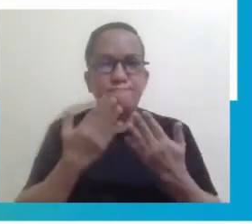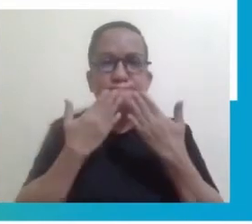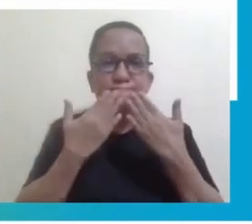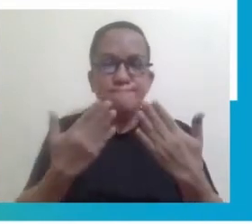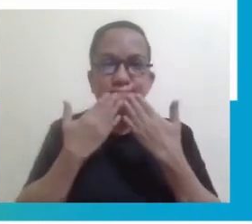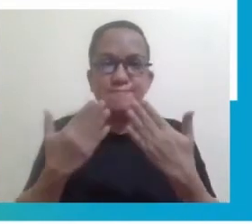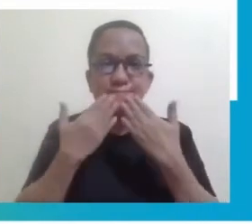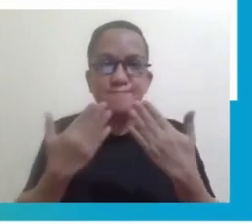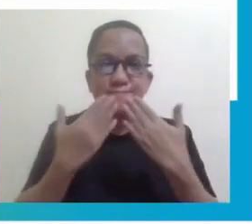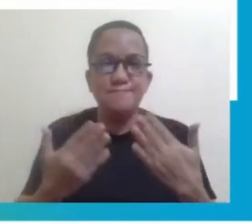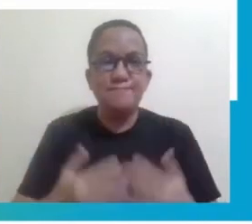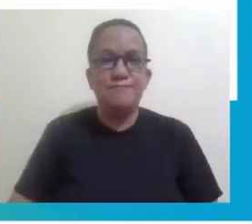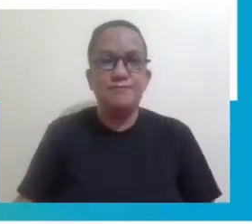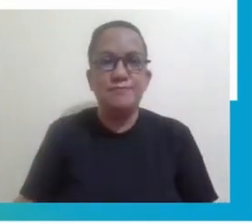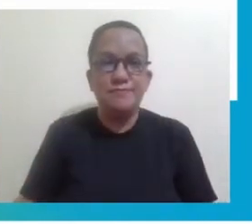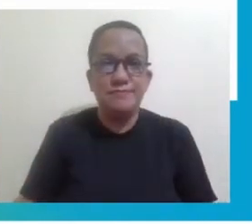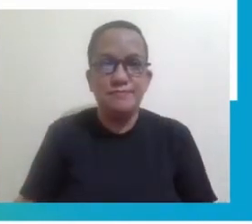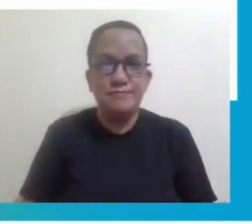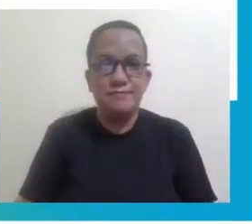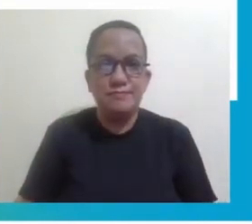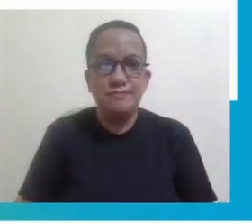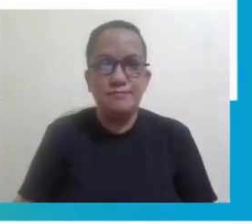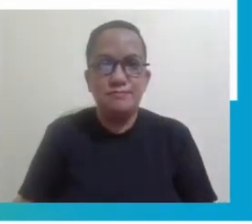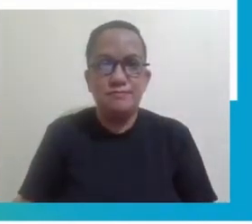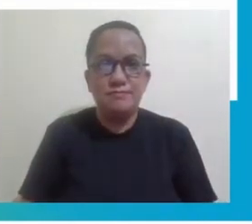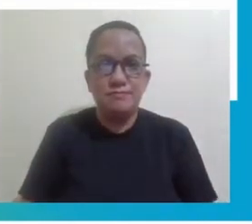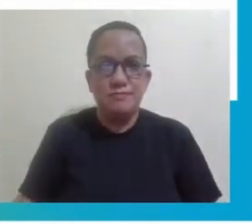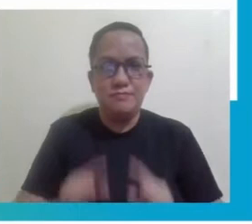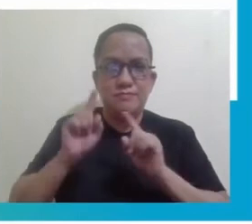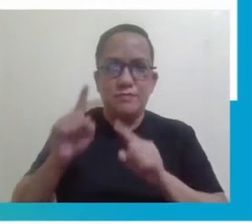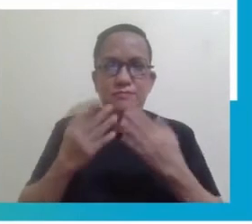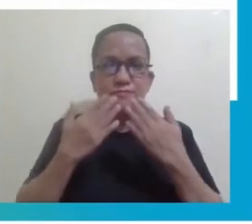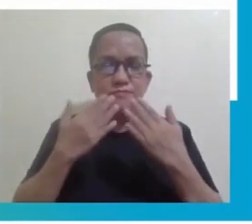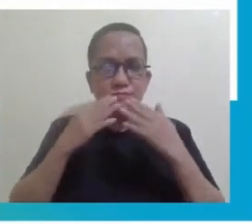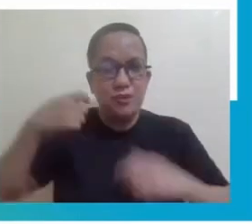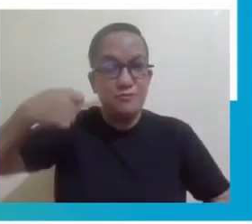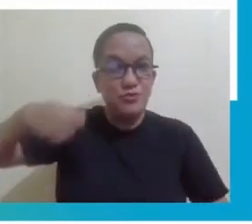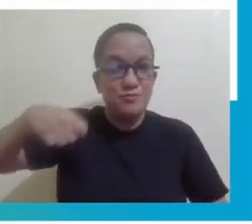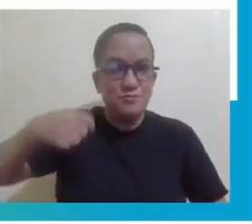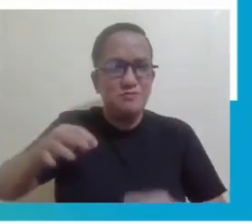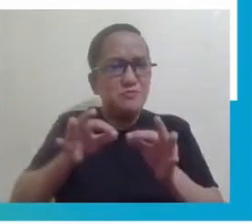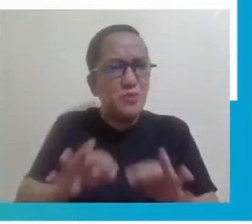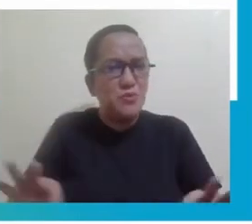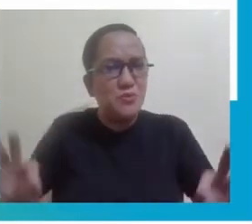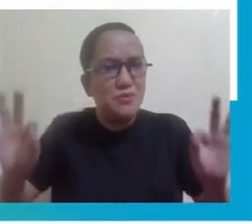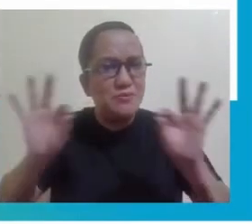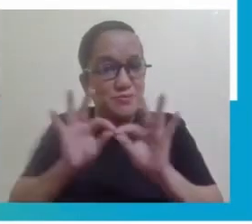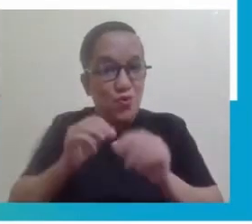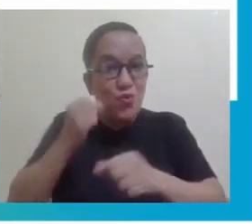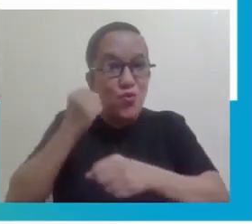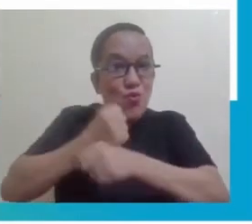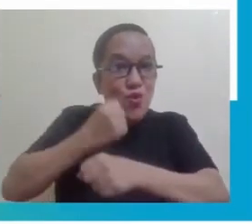Agahe. Certainly very valuable work going on at a community level in ADB's urban projects in the Punjab. Thank you